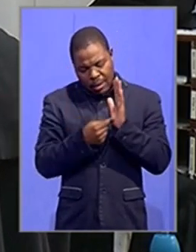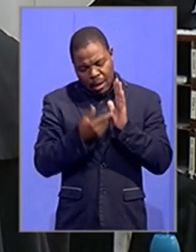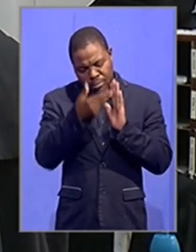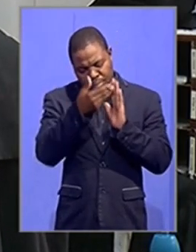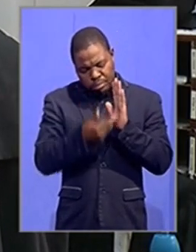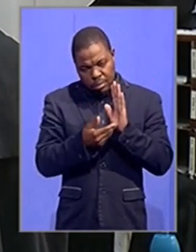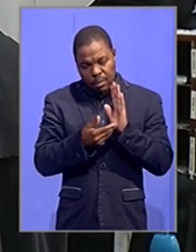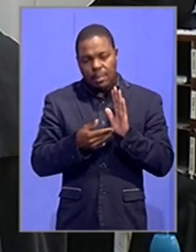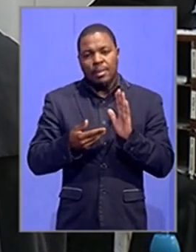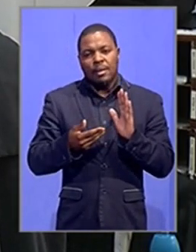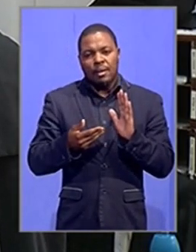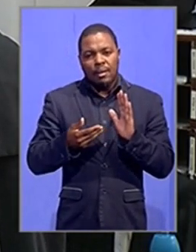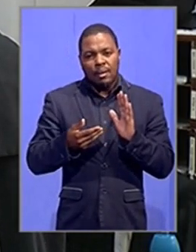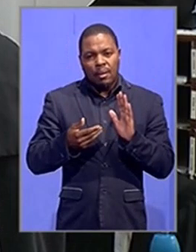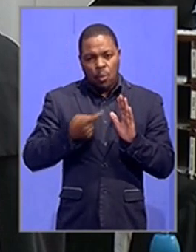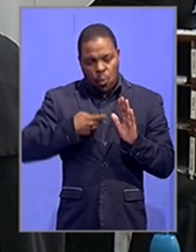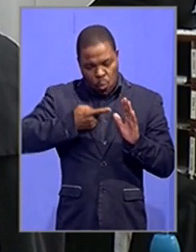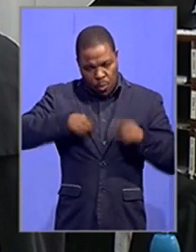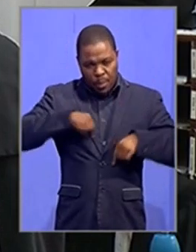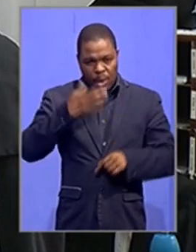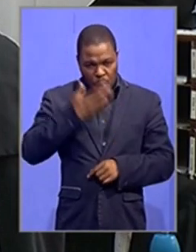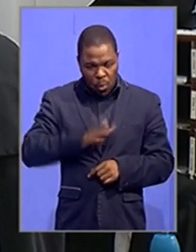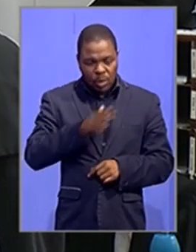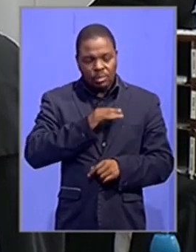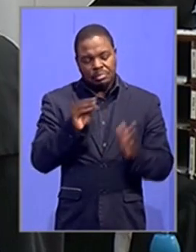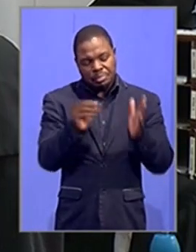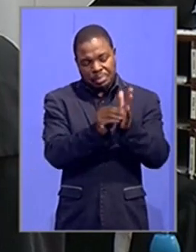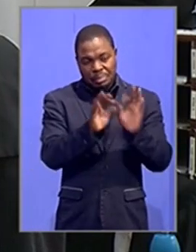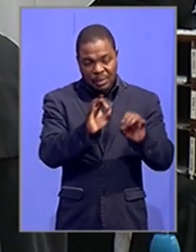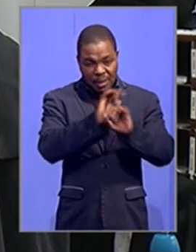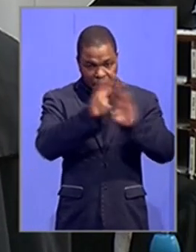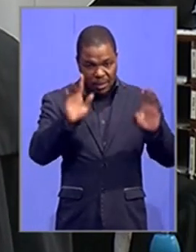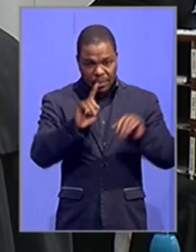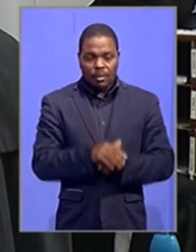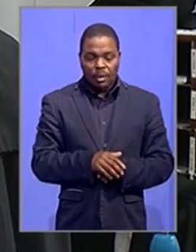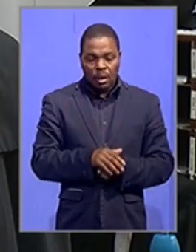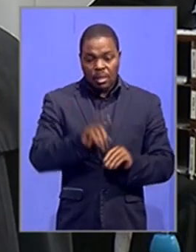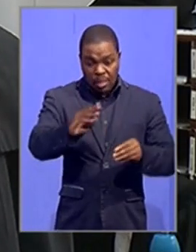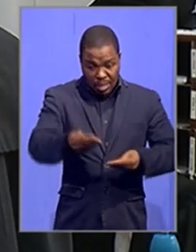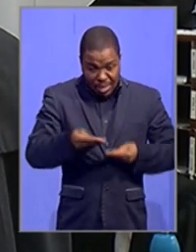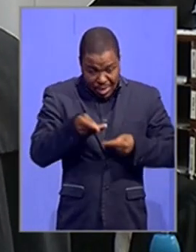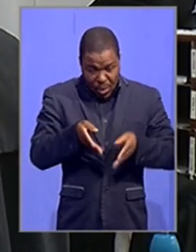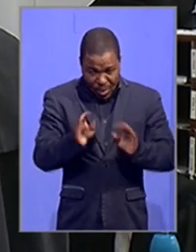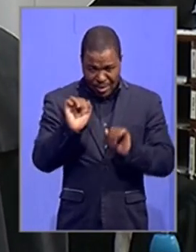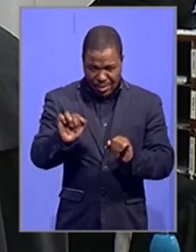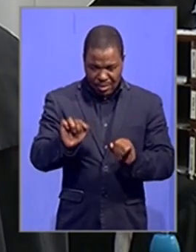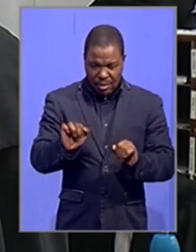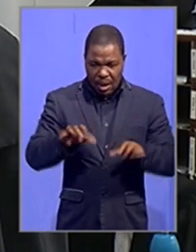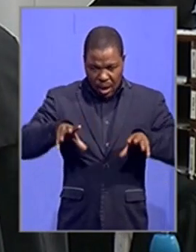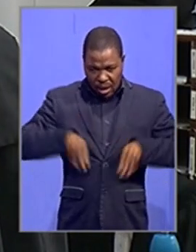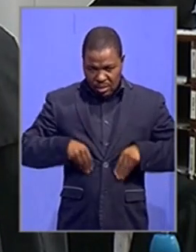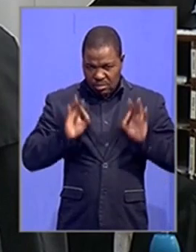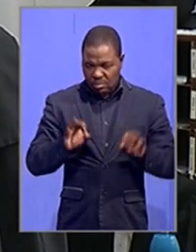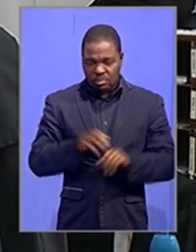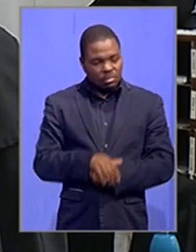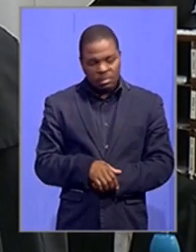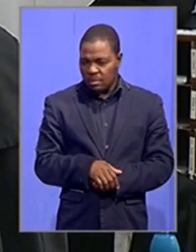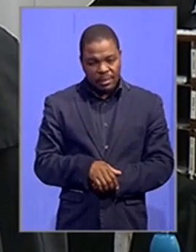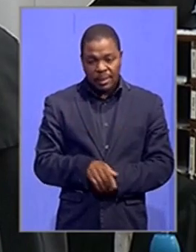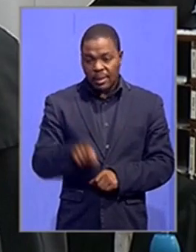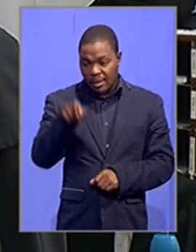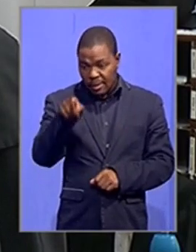to place on record as a manner that is completely unacceptable and is not